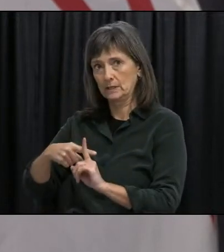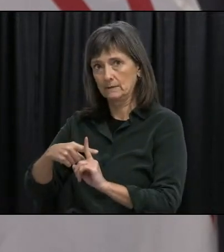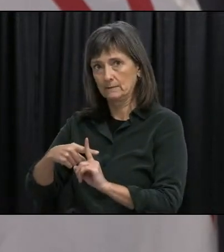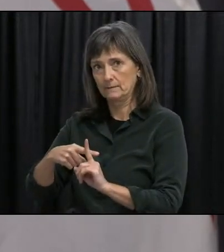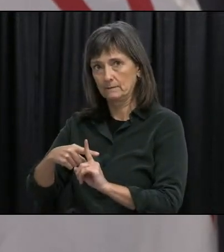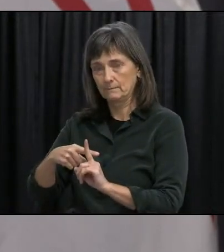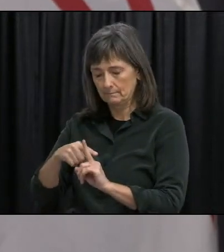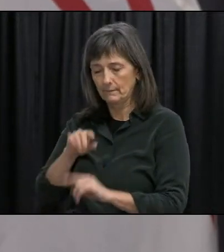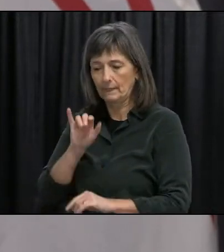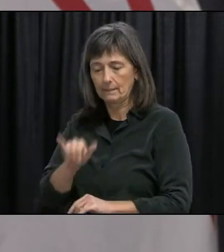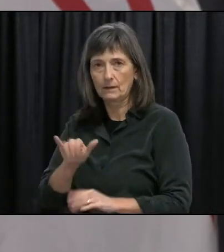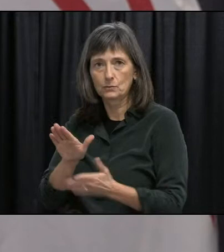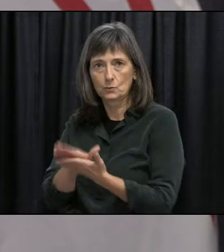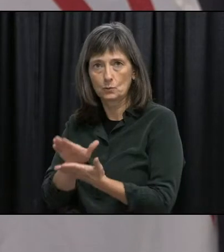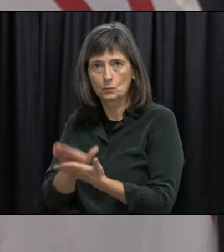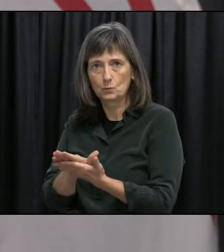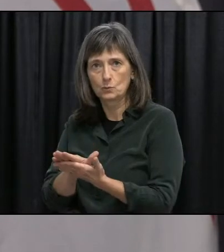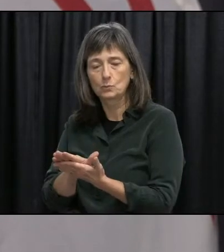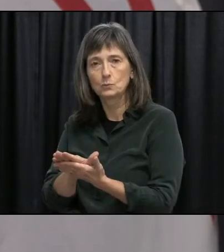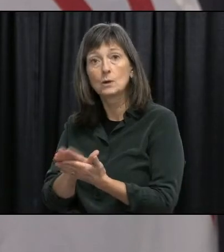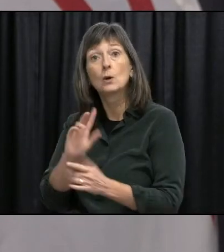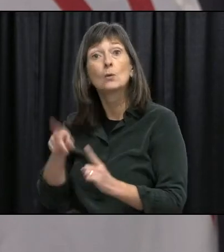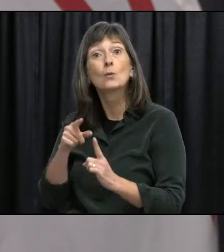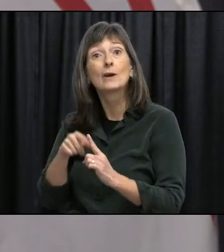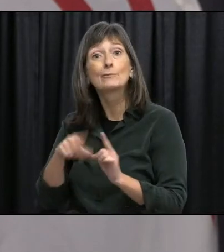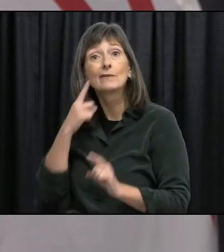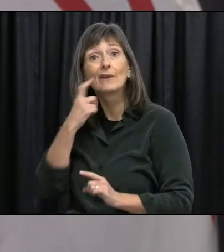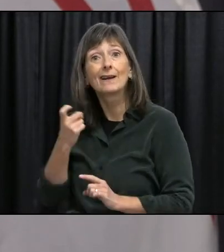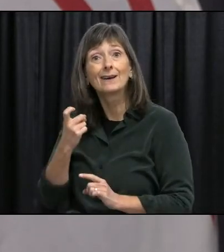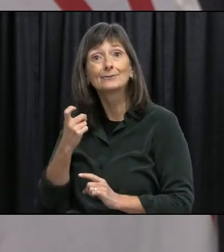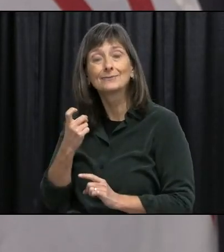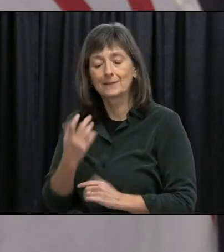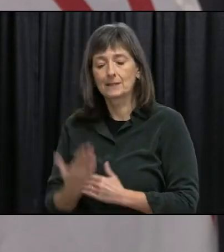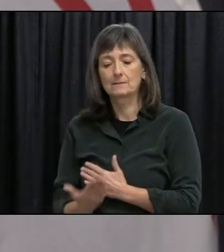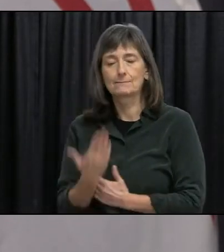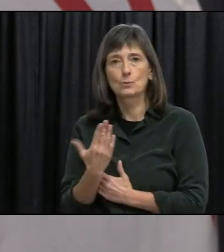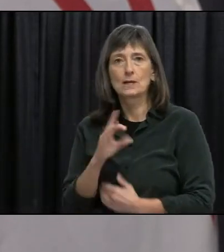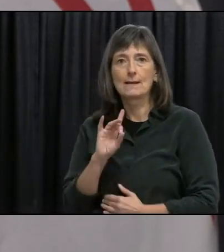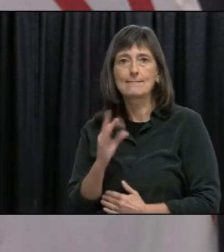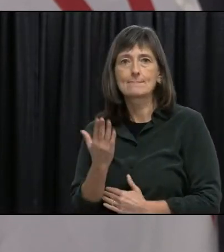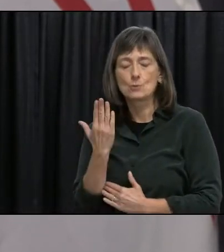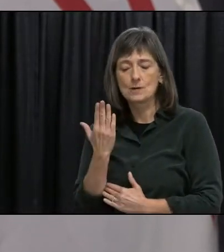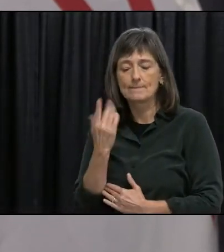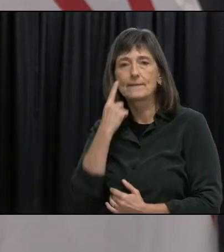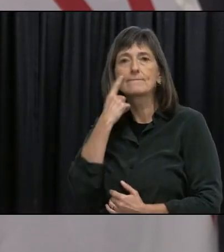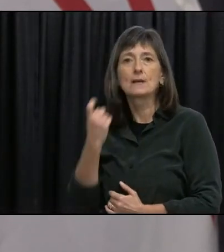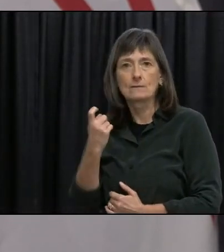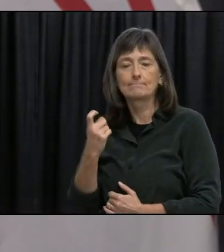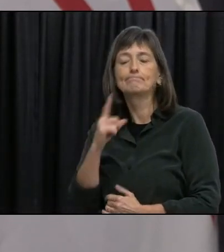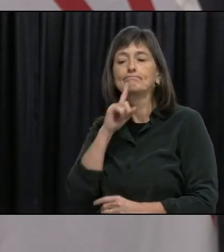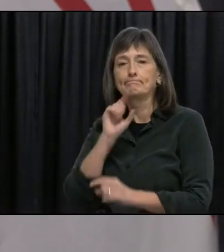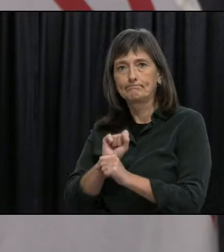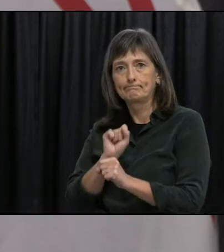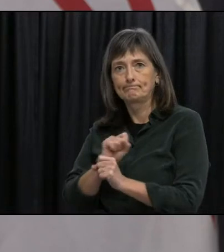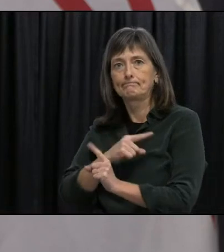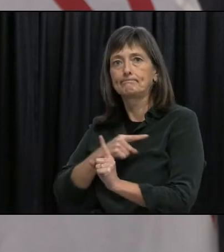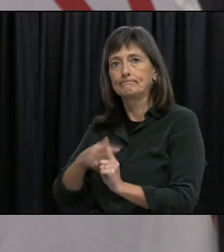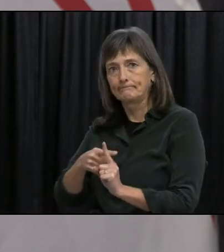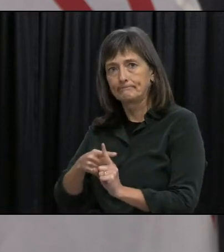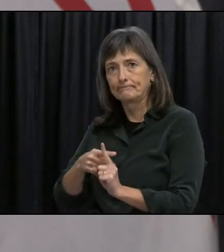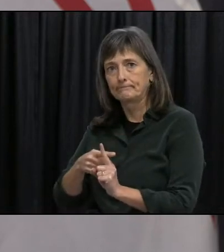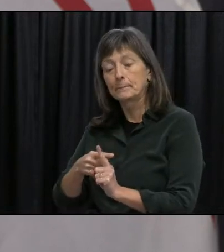which was confirmed just after 8 a.m. this morning. We took this step to ensure effective